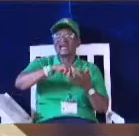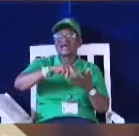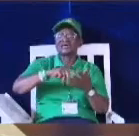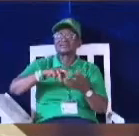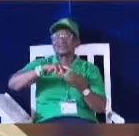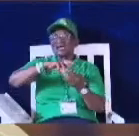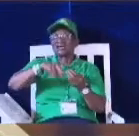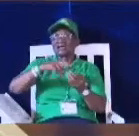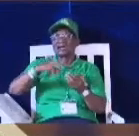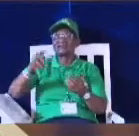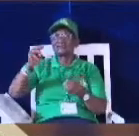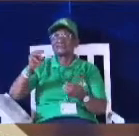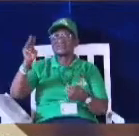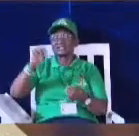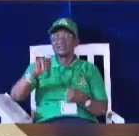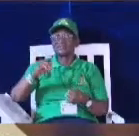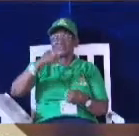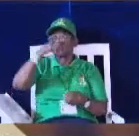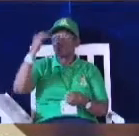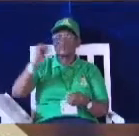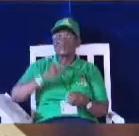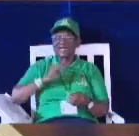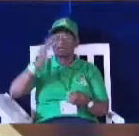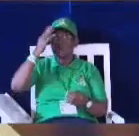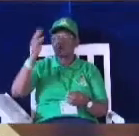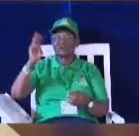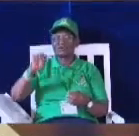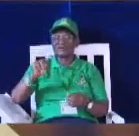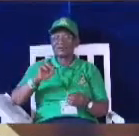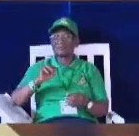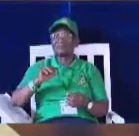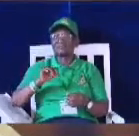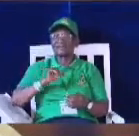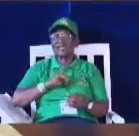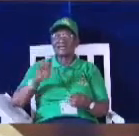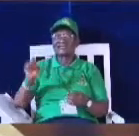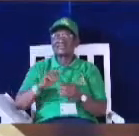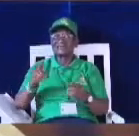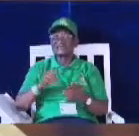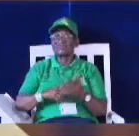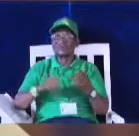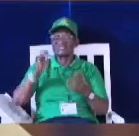because I know his voice. I did what he asked me to do.